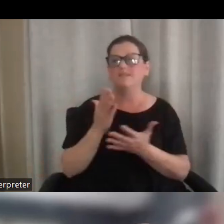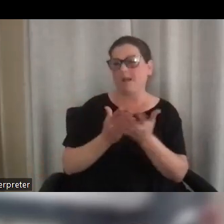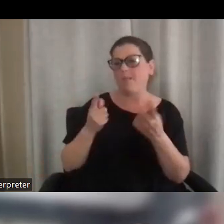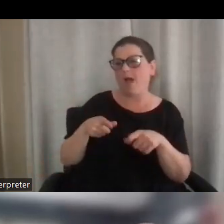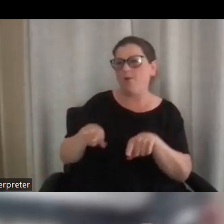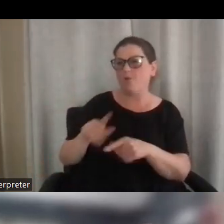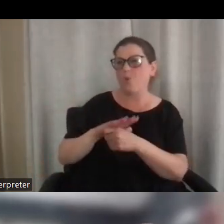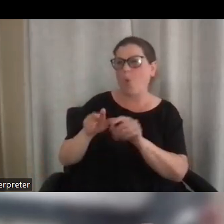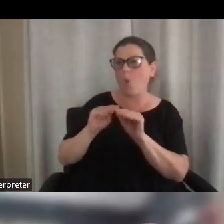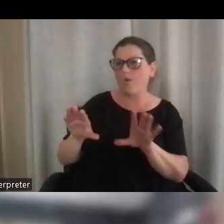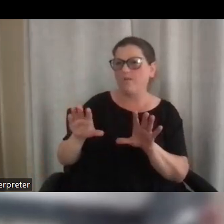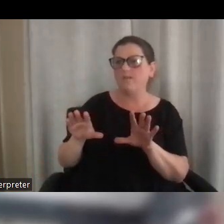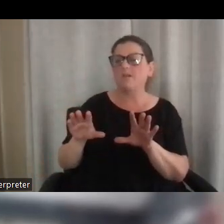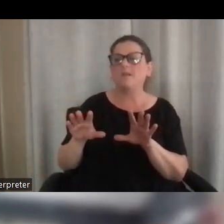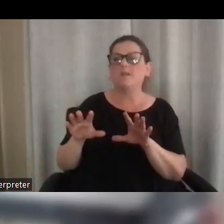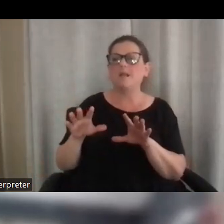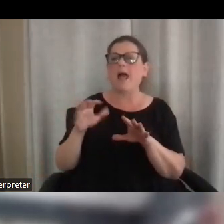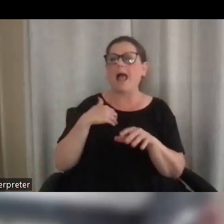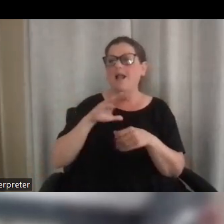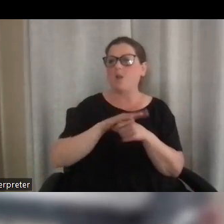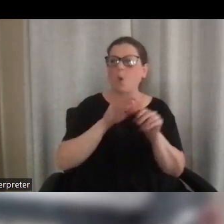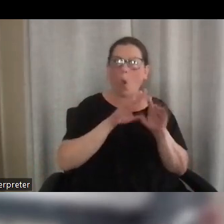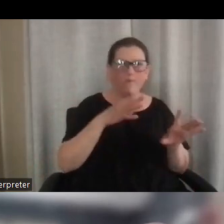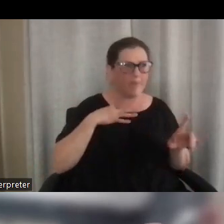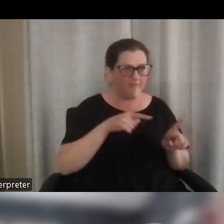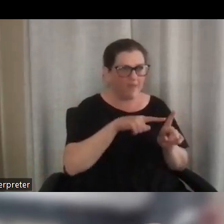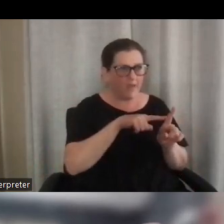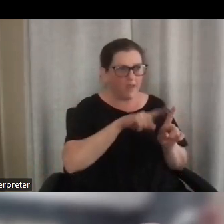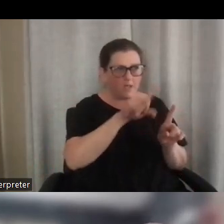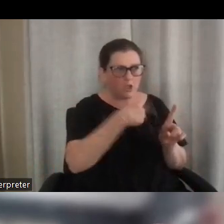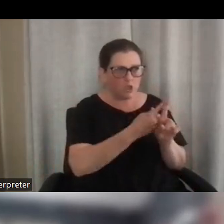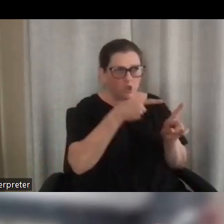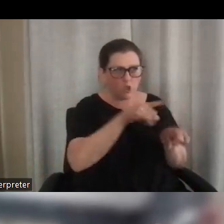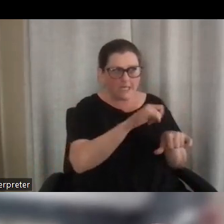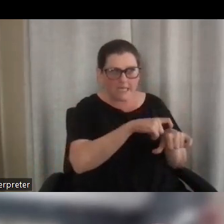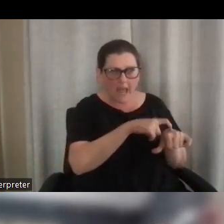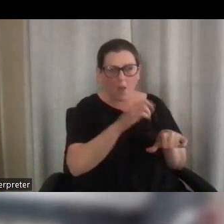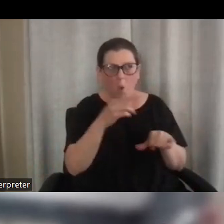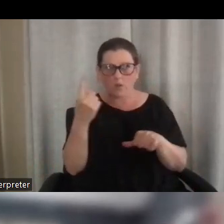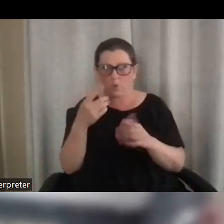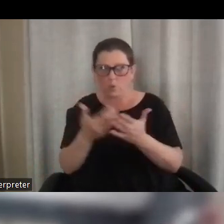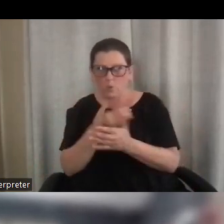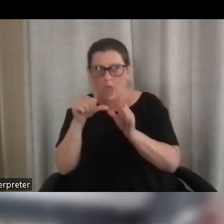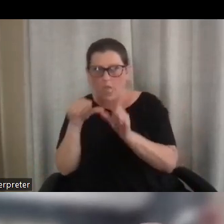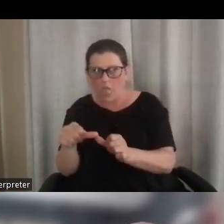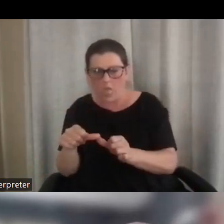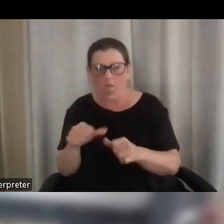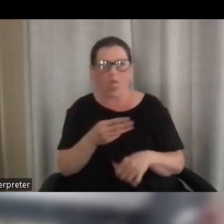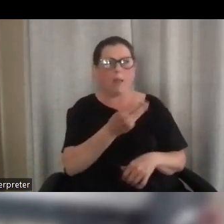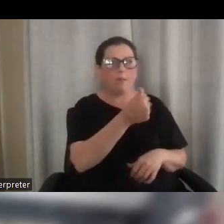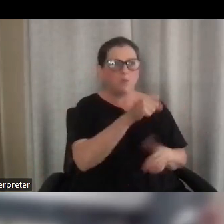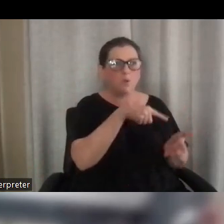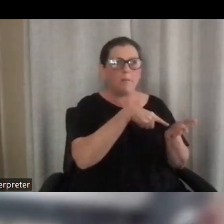COVID. Was this a COVID benefit or was this something new? What's the difference between Massachusetts paid leave